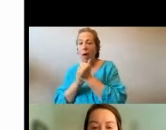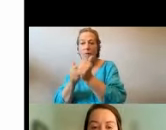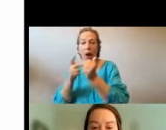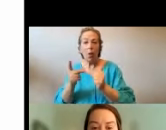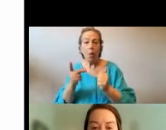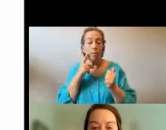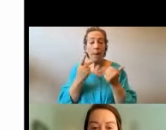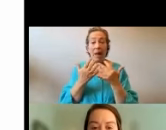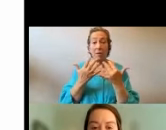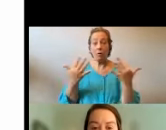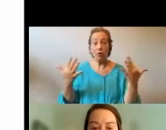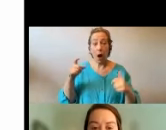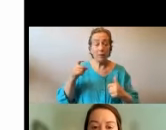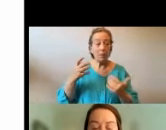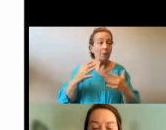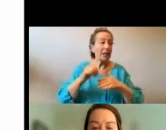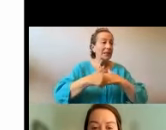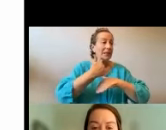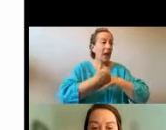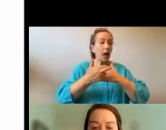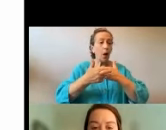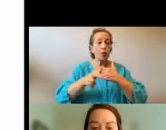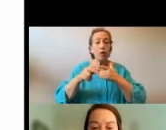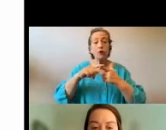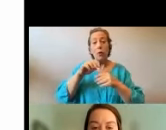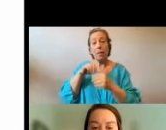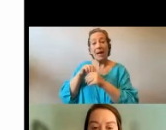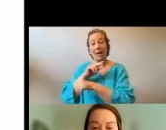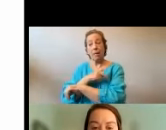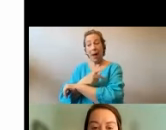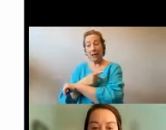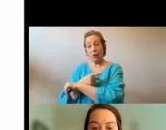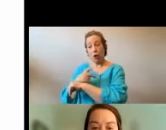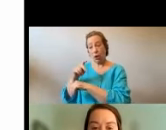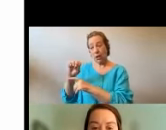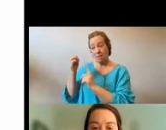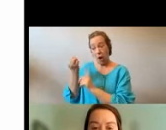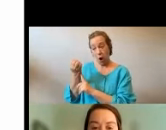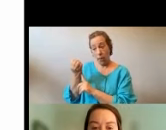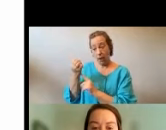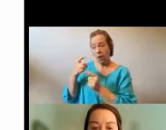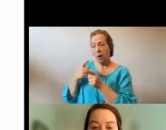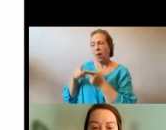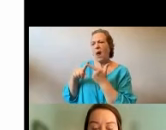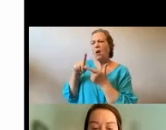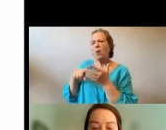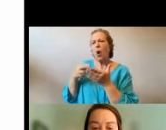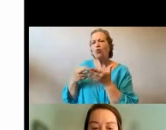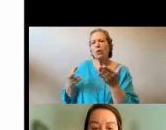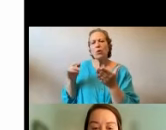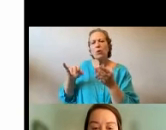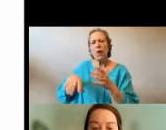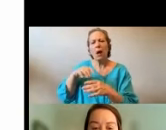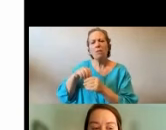thinking about setting up referrals from the inpatient setting and then what resources that would entail once that's set up.